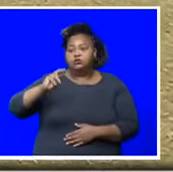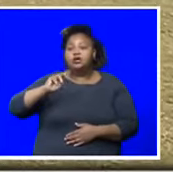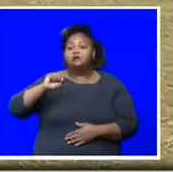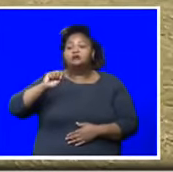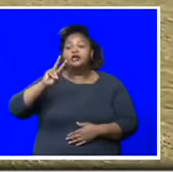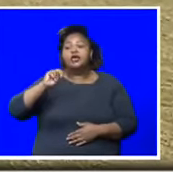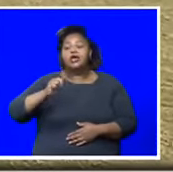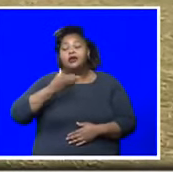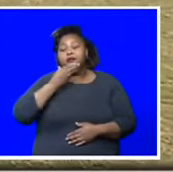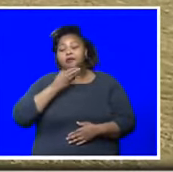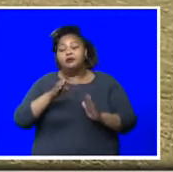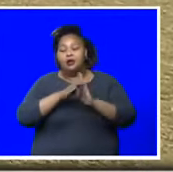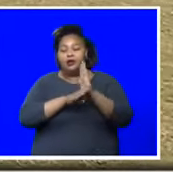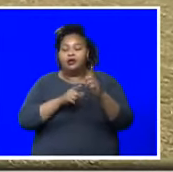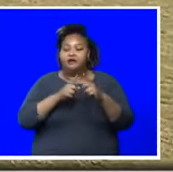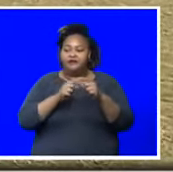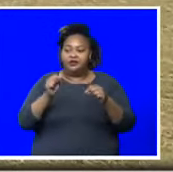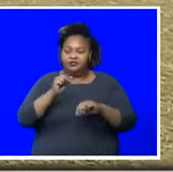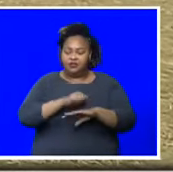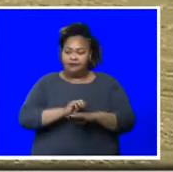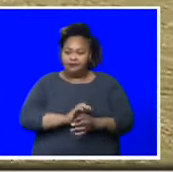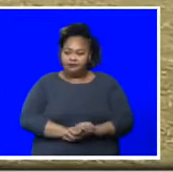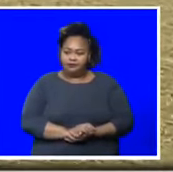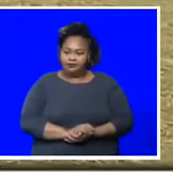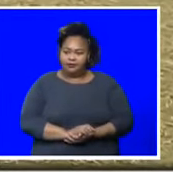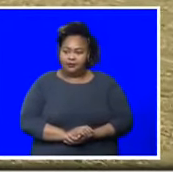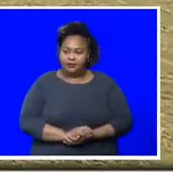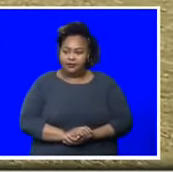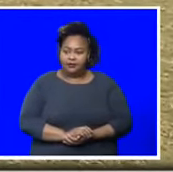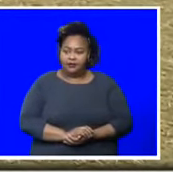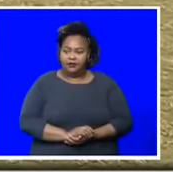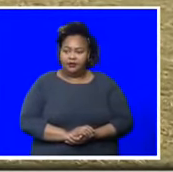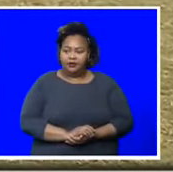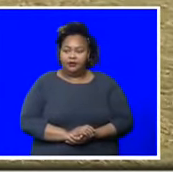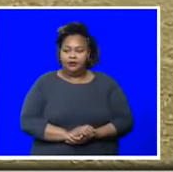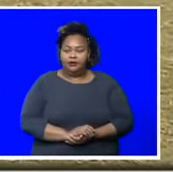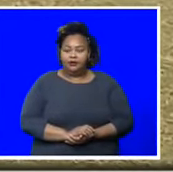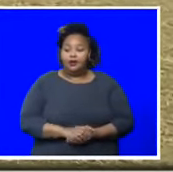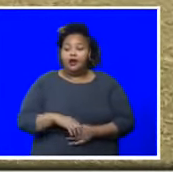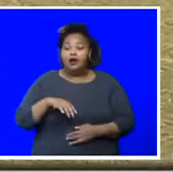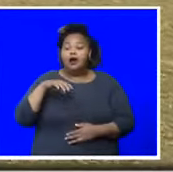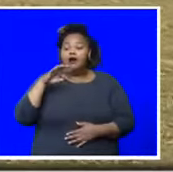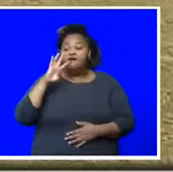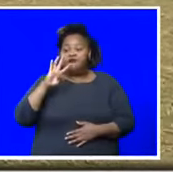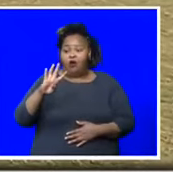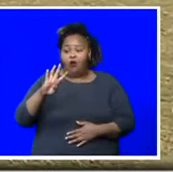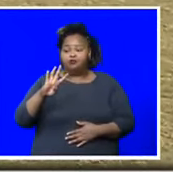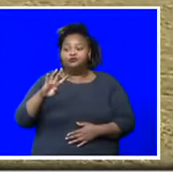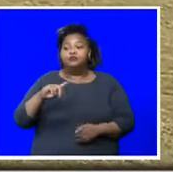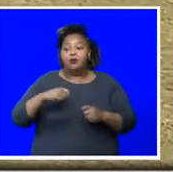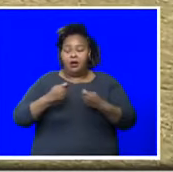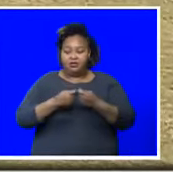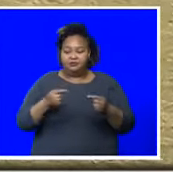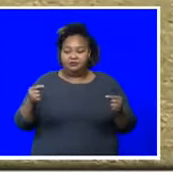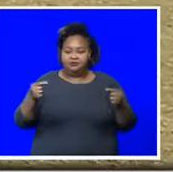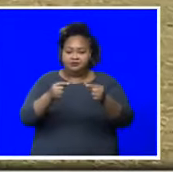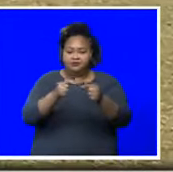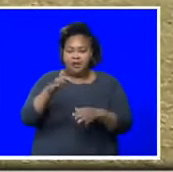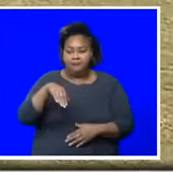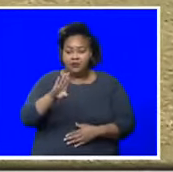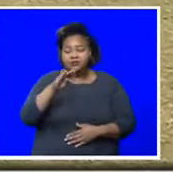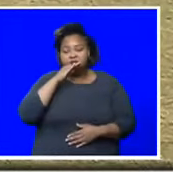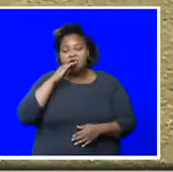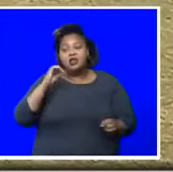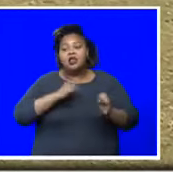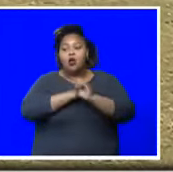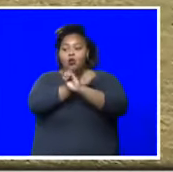is in our hands. There are still 4 games to play. And I think this win does us a very good favor, so we